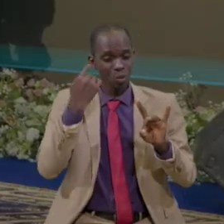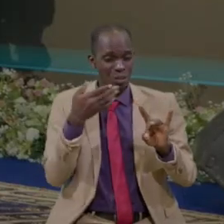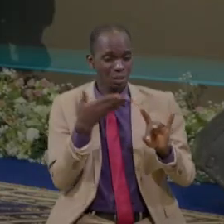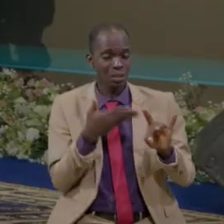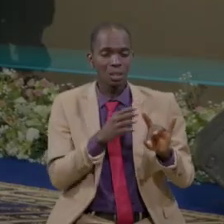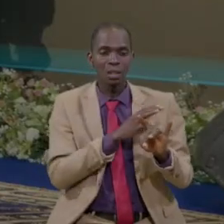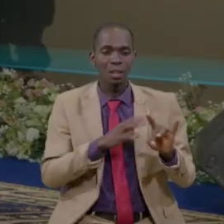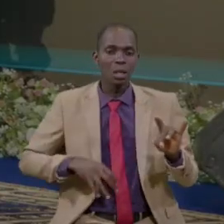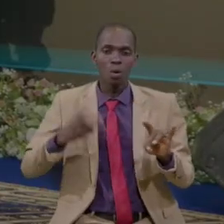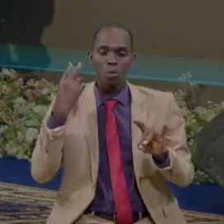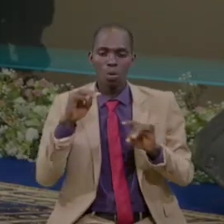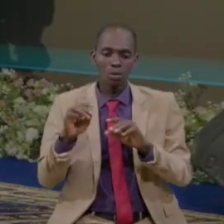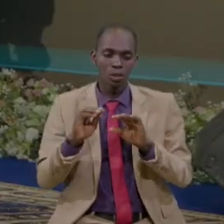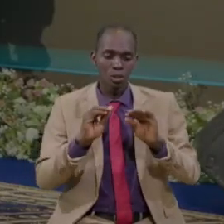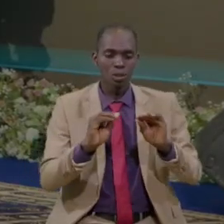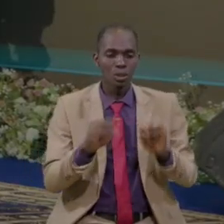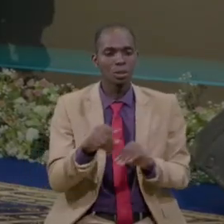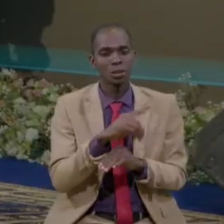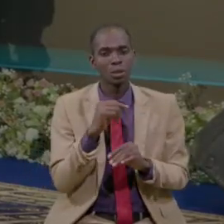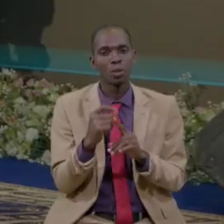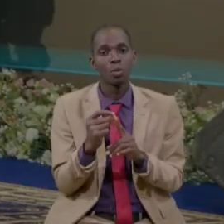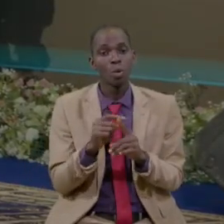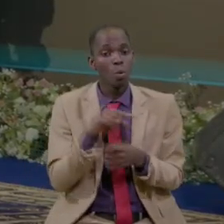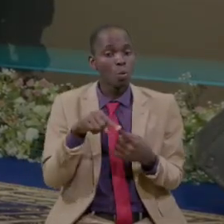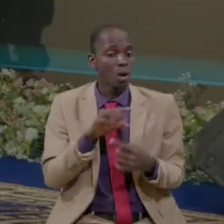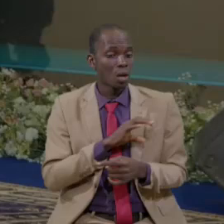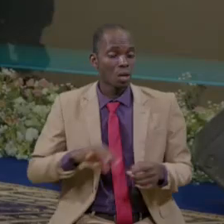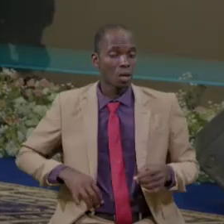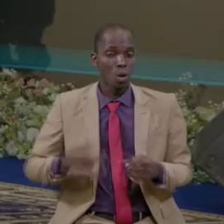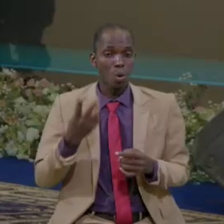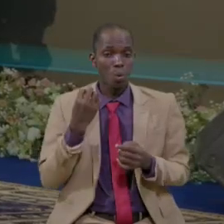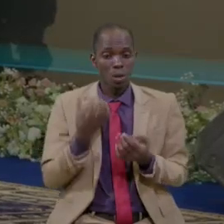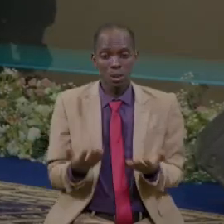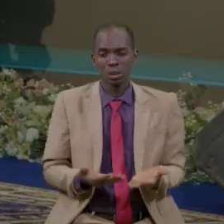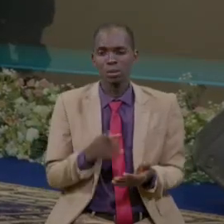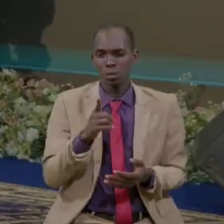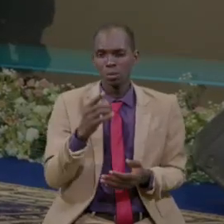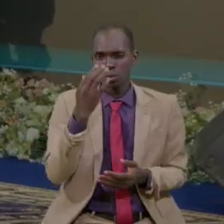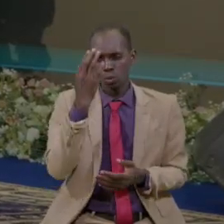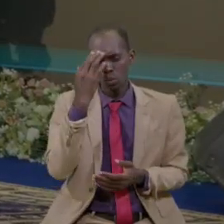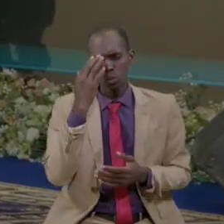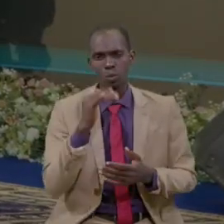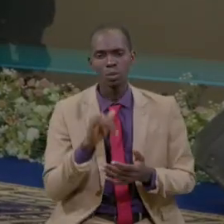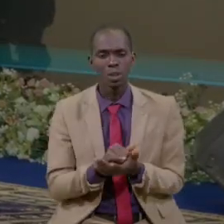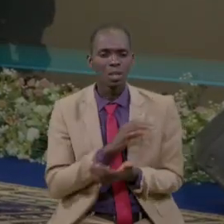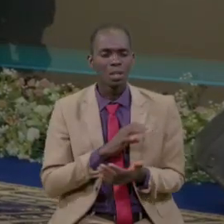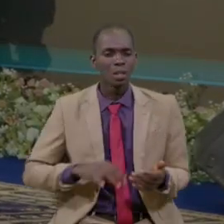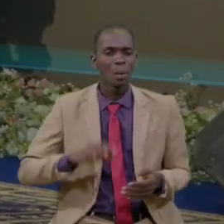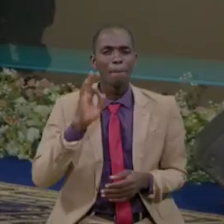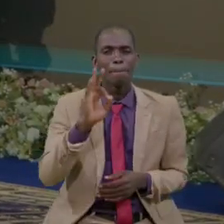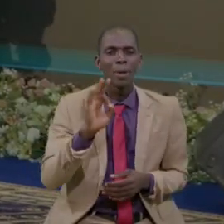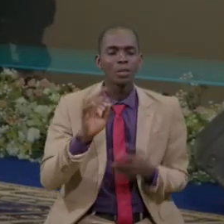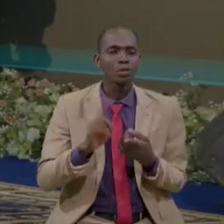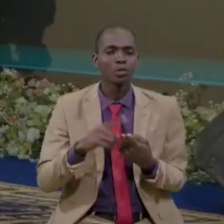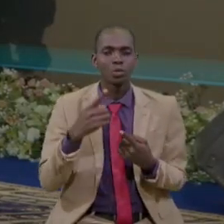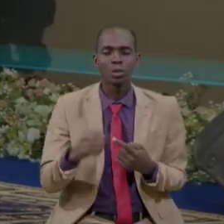When Jesus was here, you know who he ministered to? He ministered to the Jews principally, to the